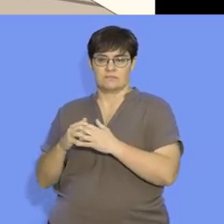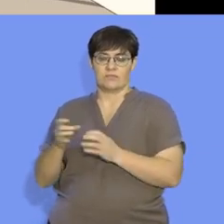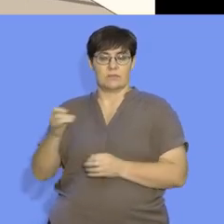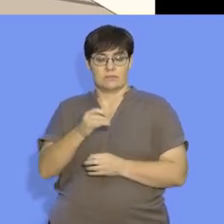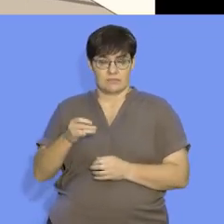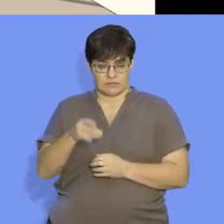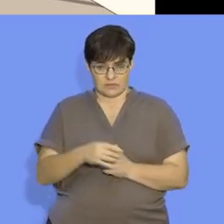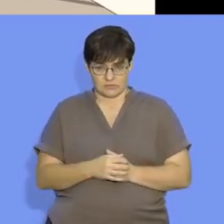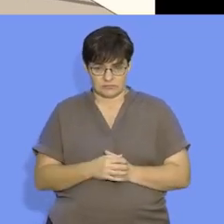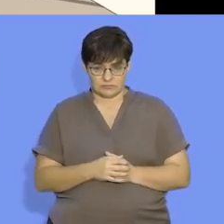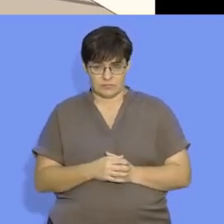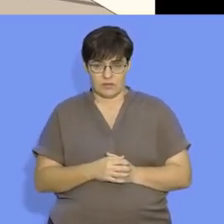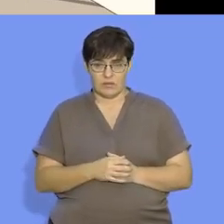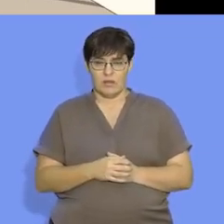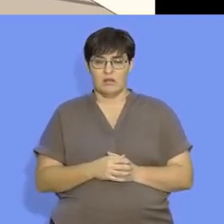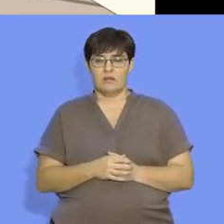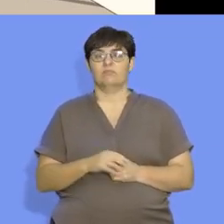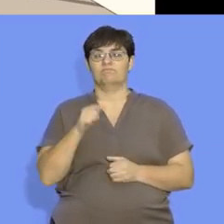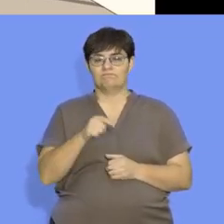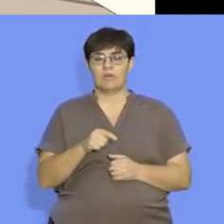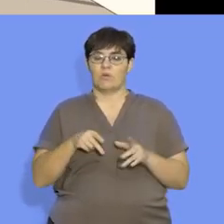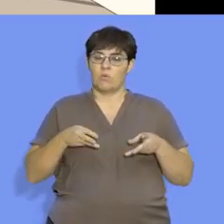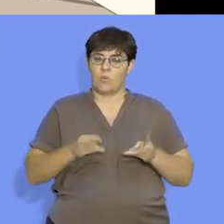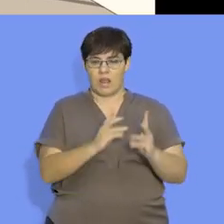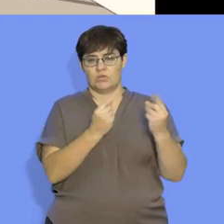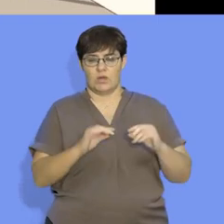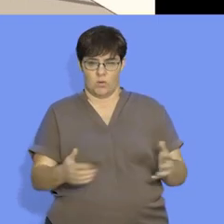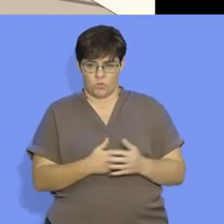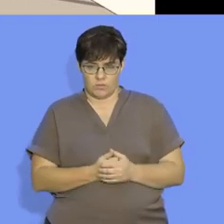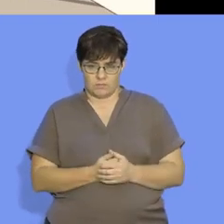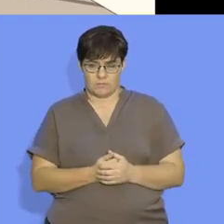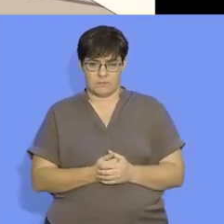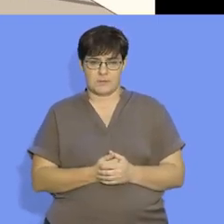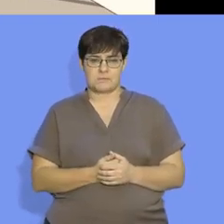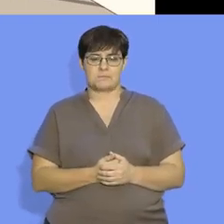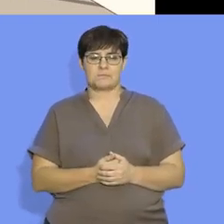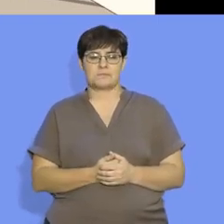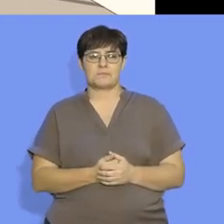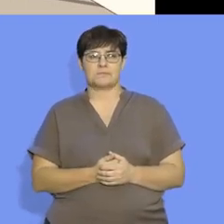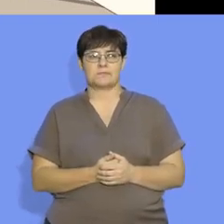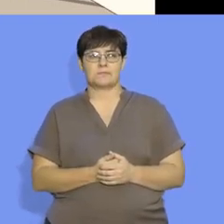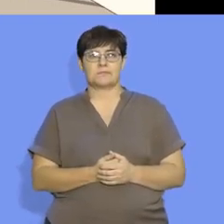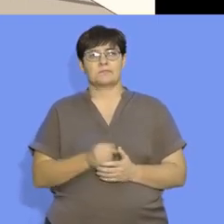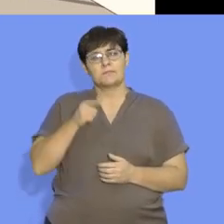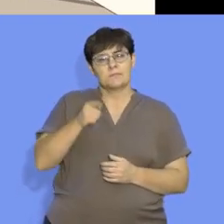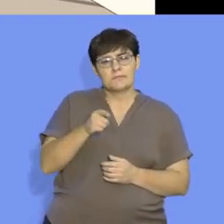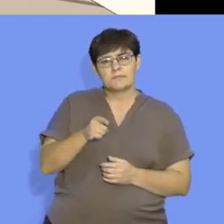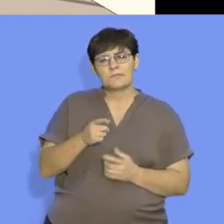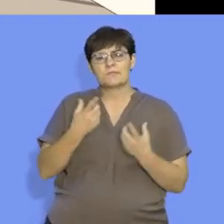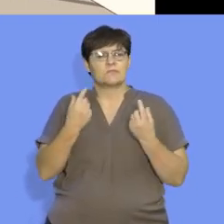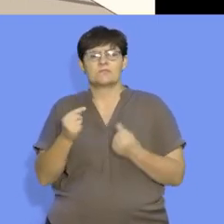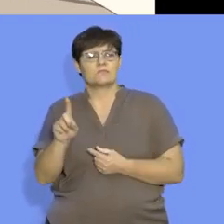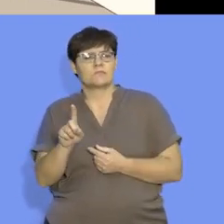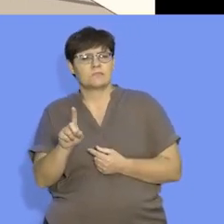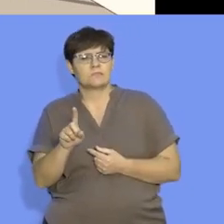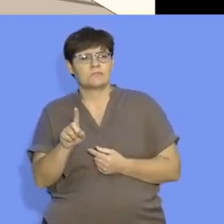setup in a titration, because we say a titration is a technique. So a technique has a